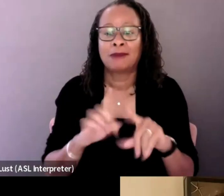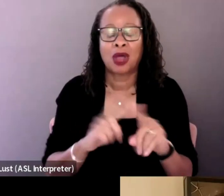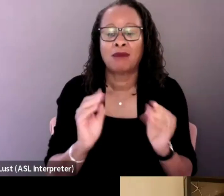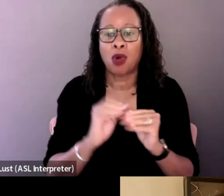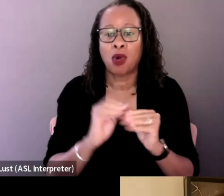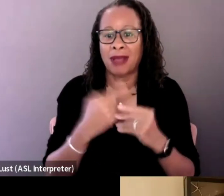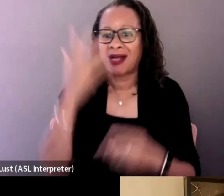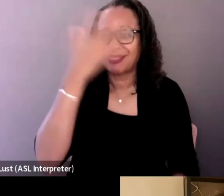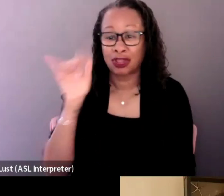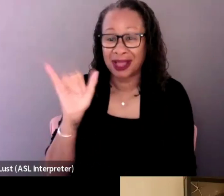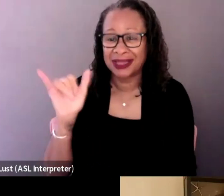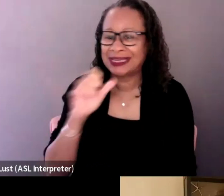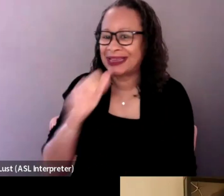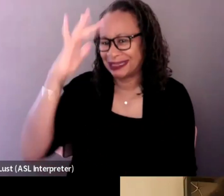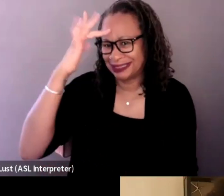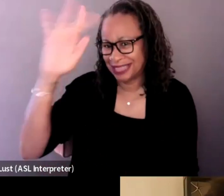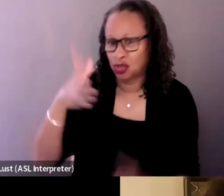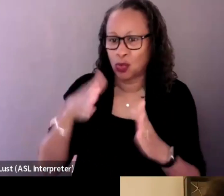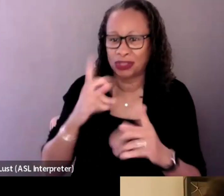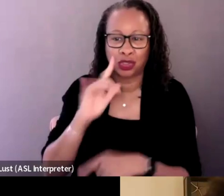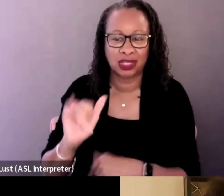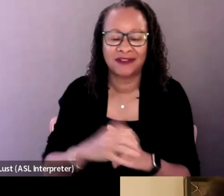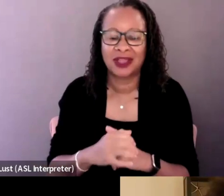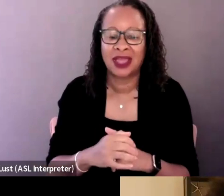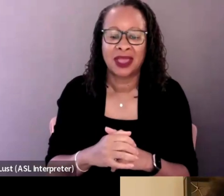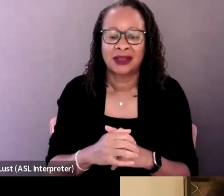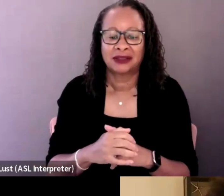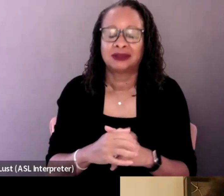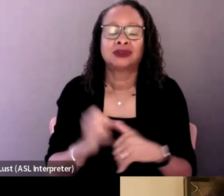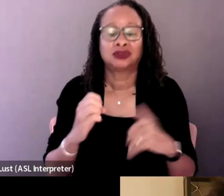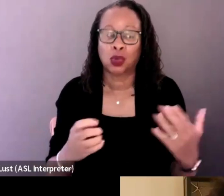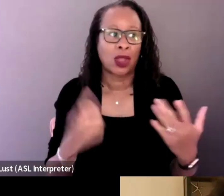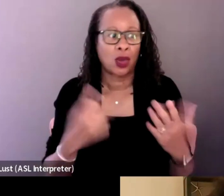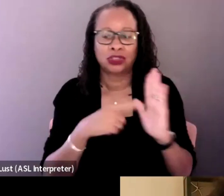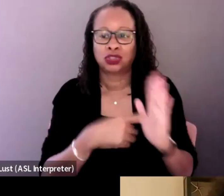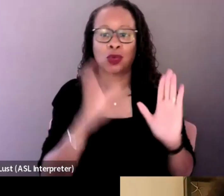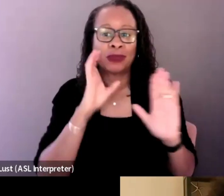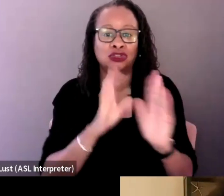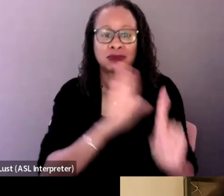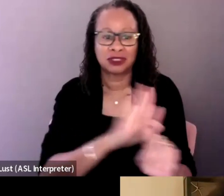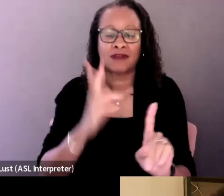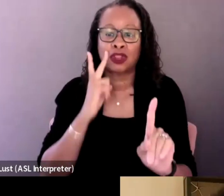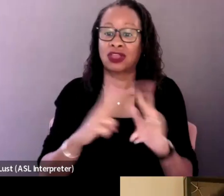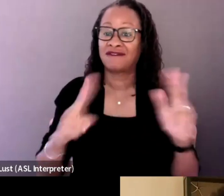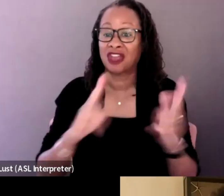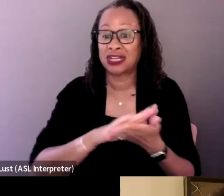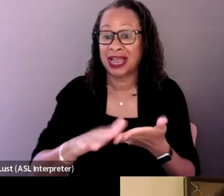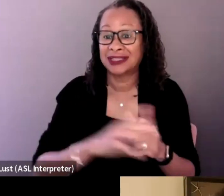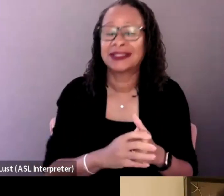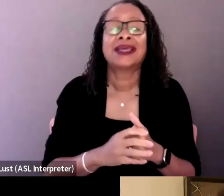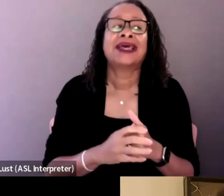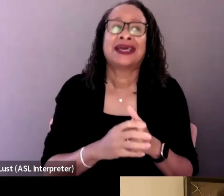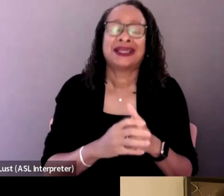rather than it's an intelligent way of looking at it. So I started to always show them footage of themselves looking really nice, and they would just focus on how they looked nice